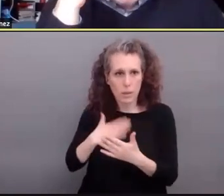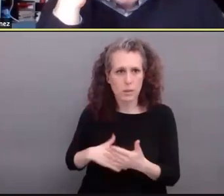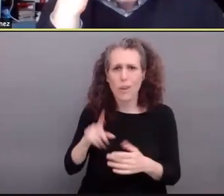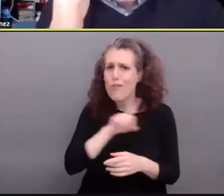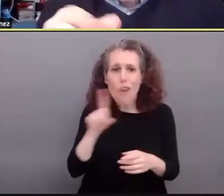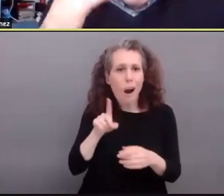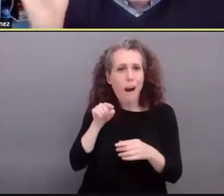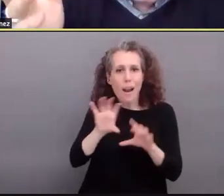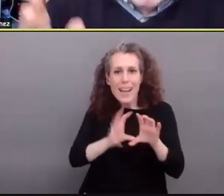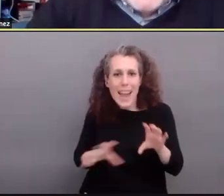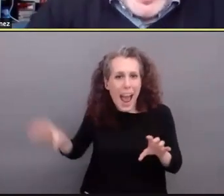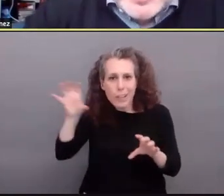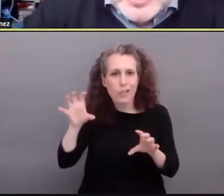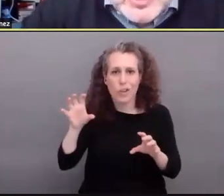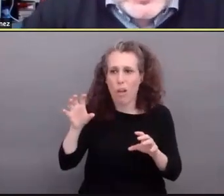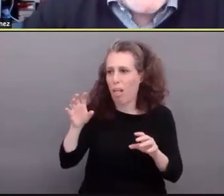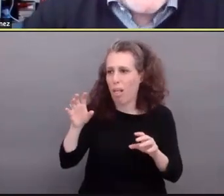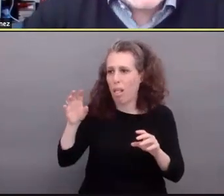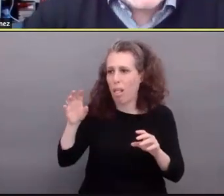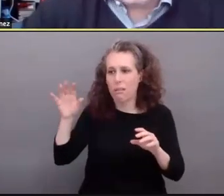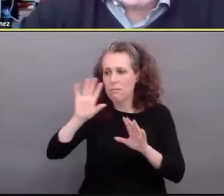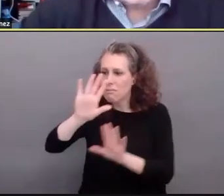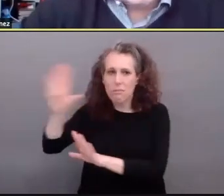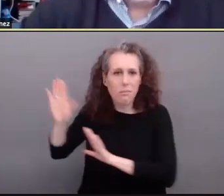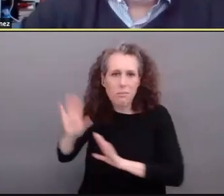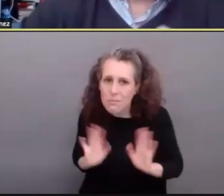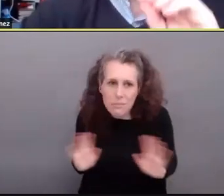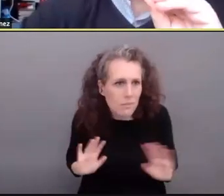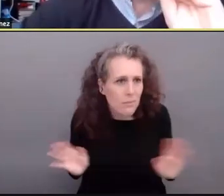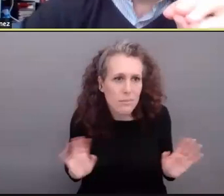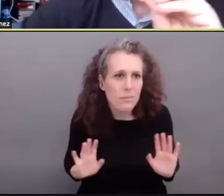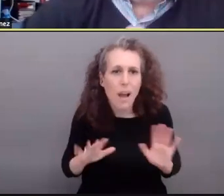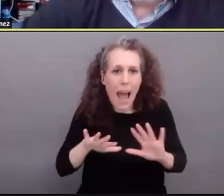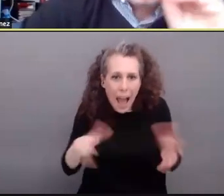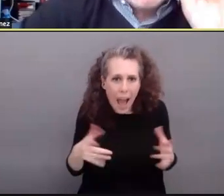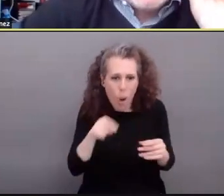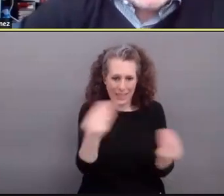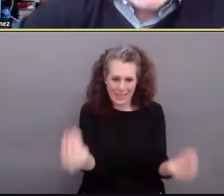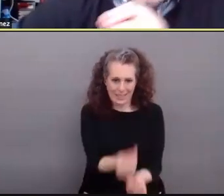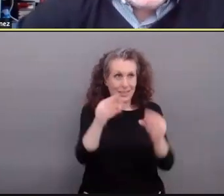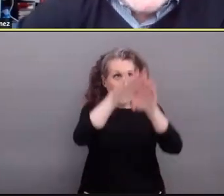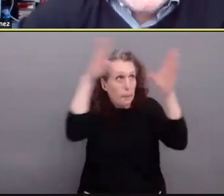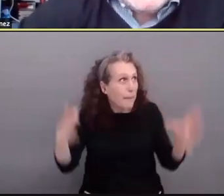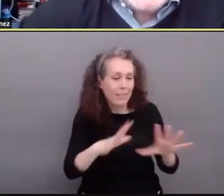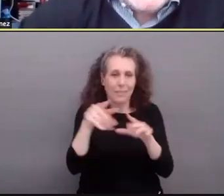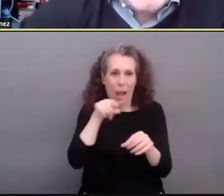requirements or national parameters or something like that. It's about functional requirements from the